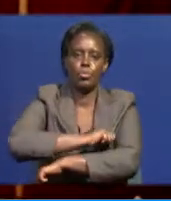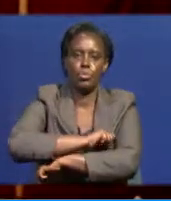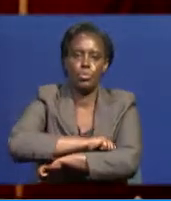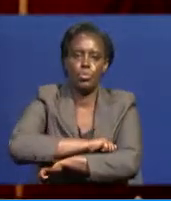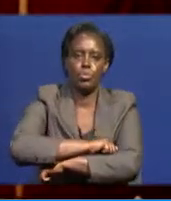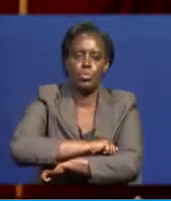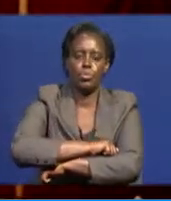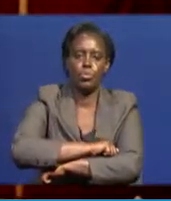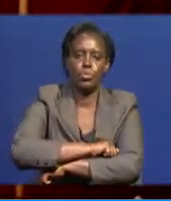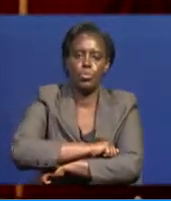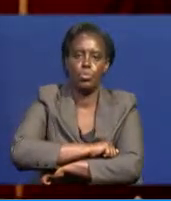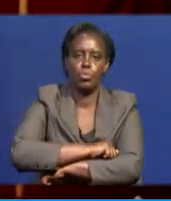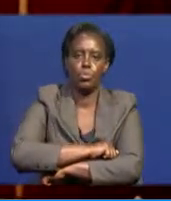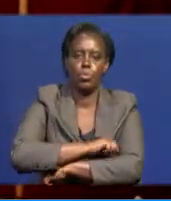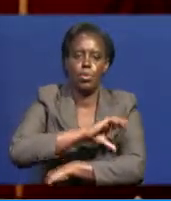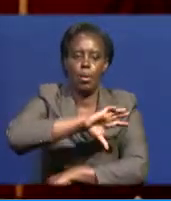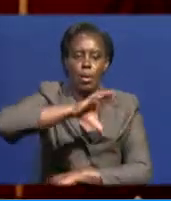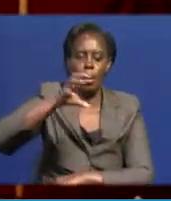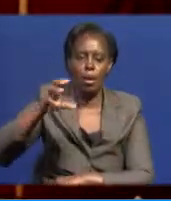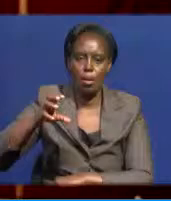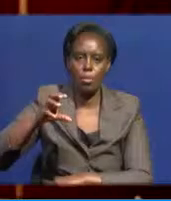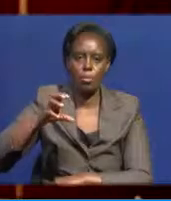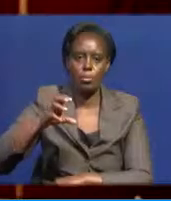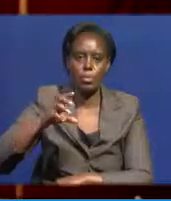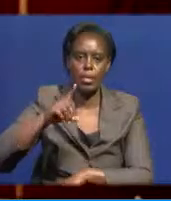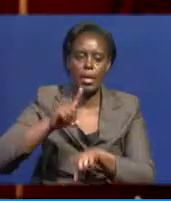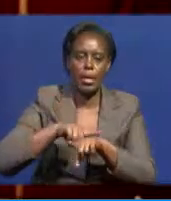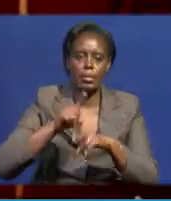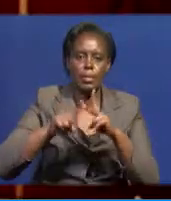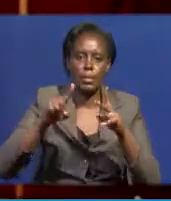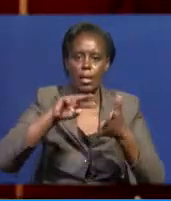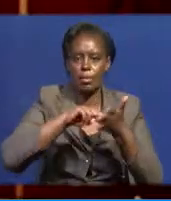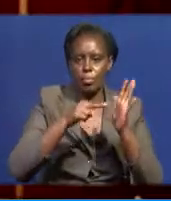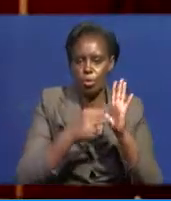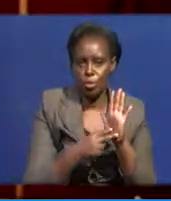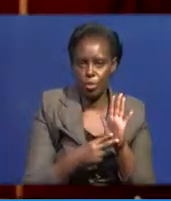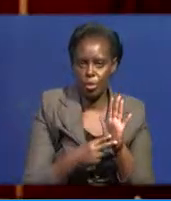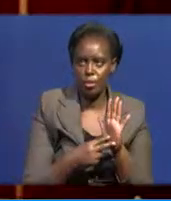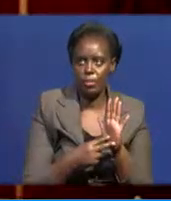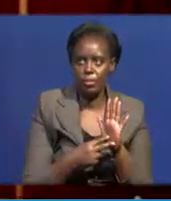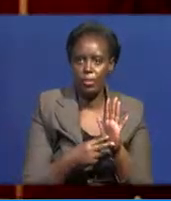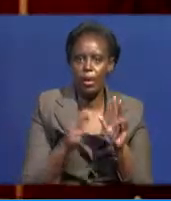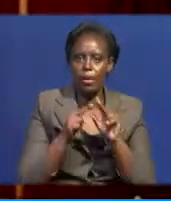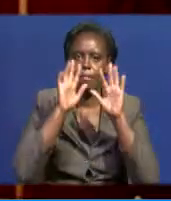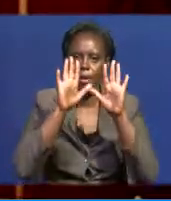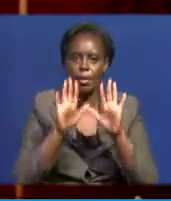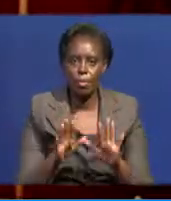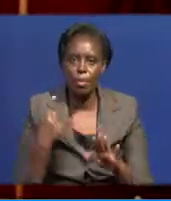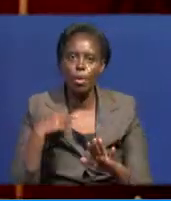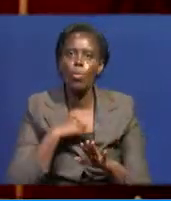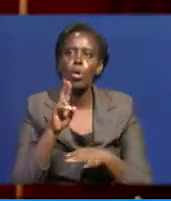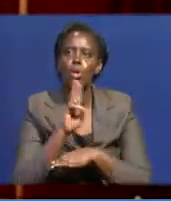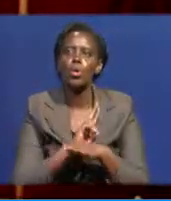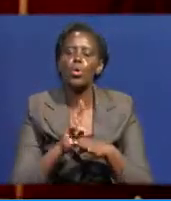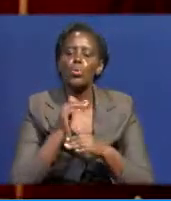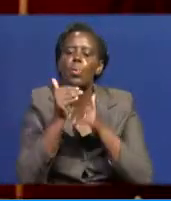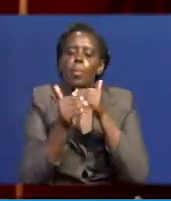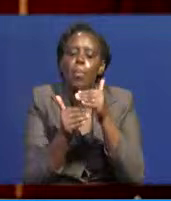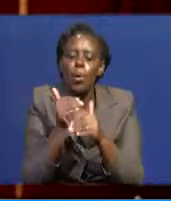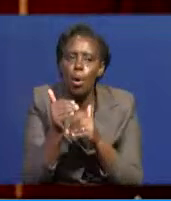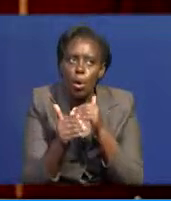within the two counties as a pilot. Why is it necessary, Honorable Speaker? Because we want to use the